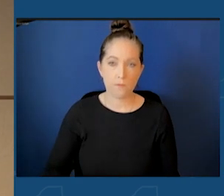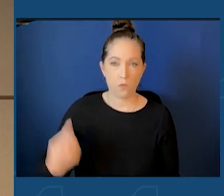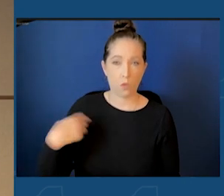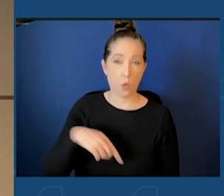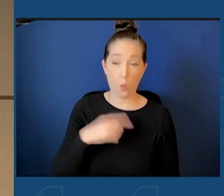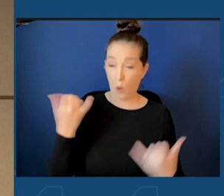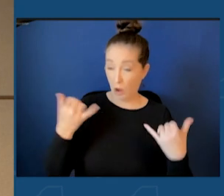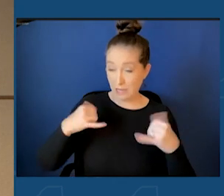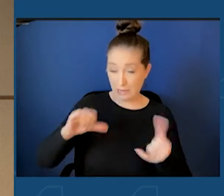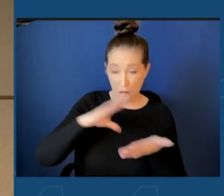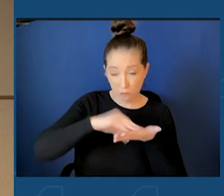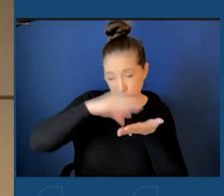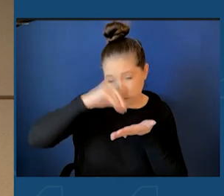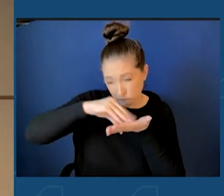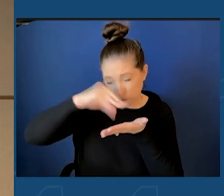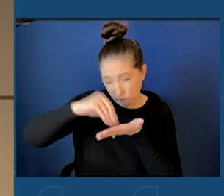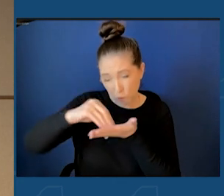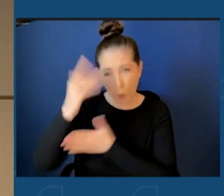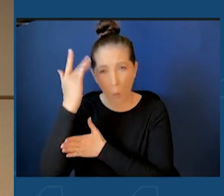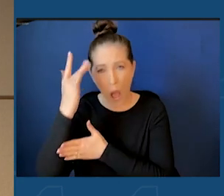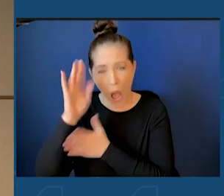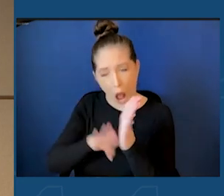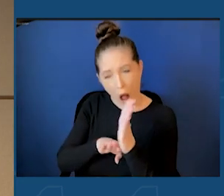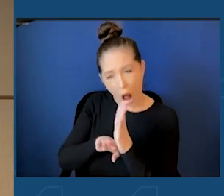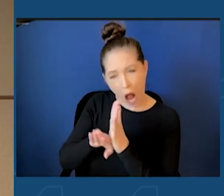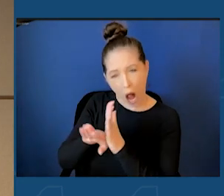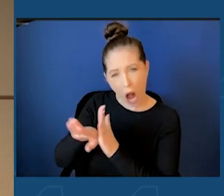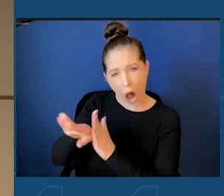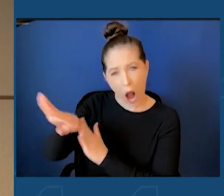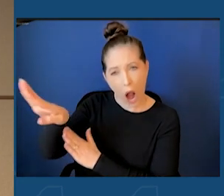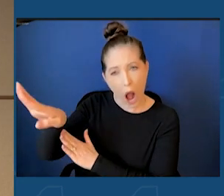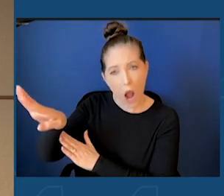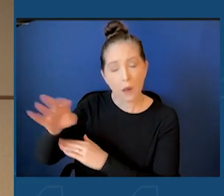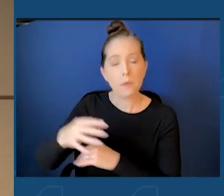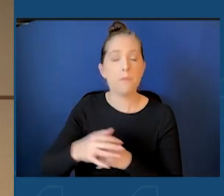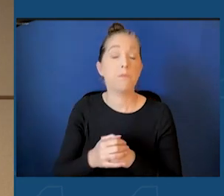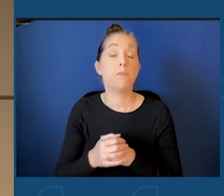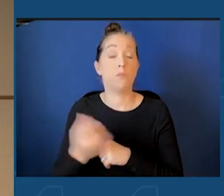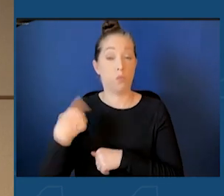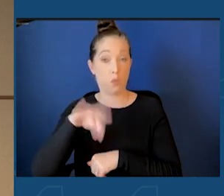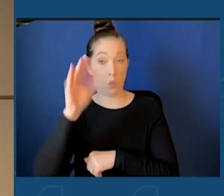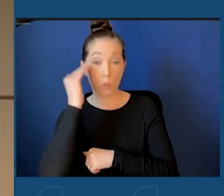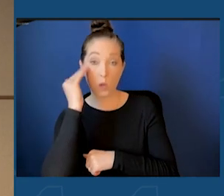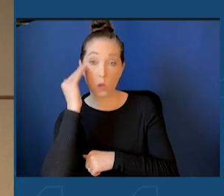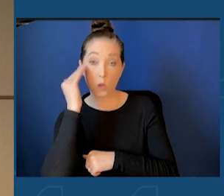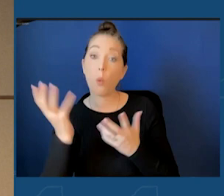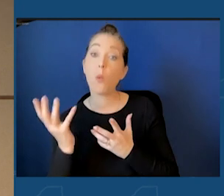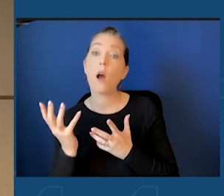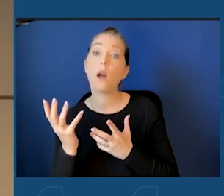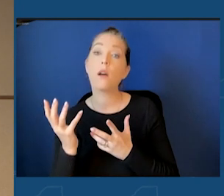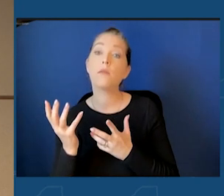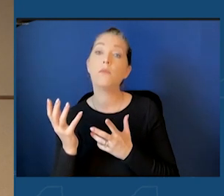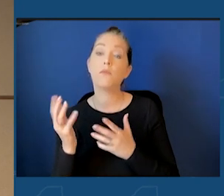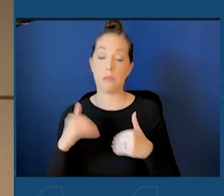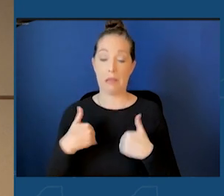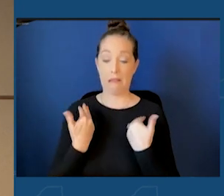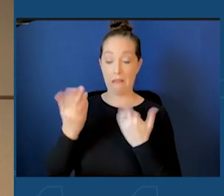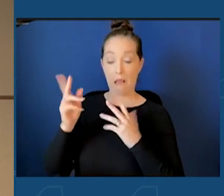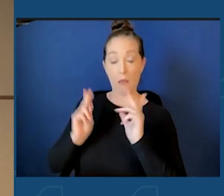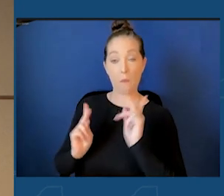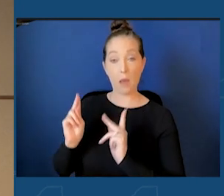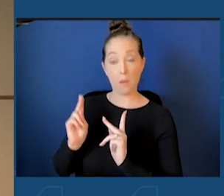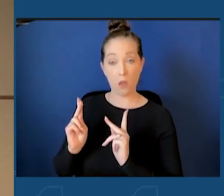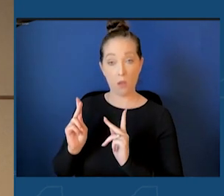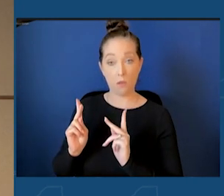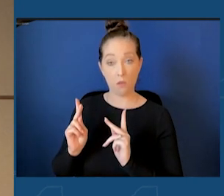these heartbreaking trends. But what we do know is that connecting our young people to mental